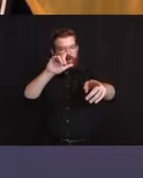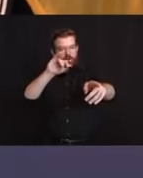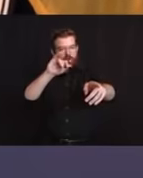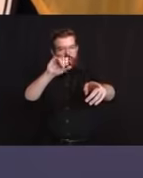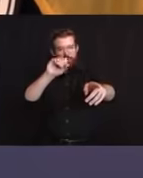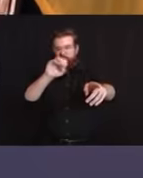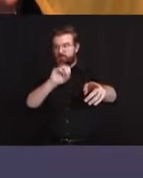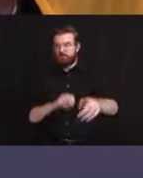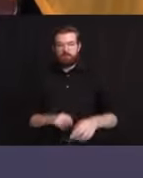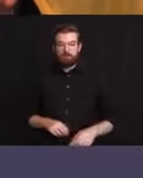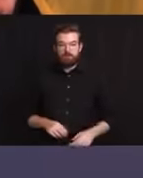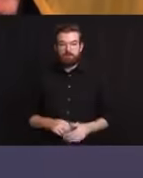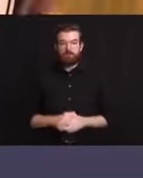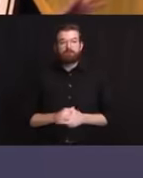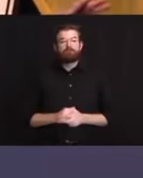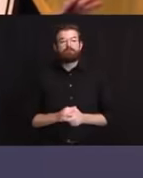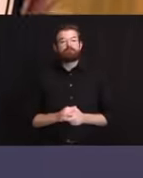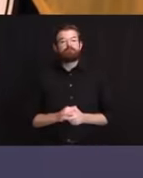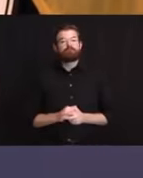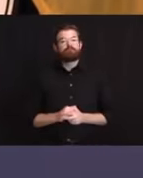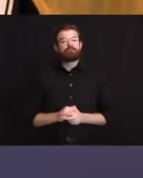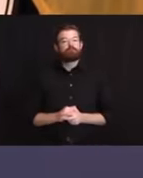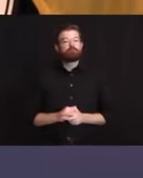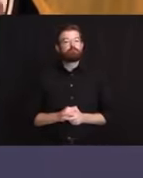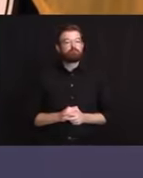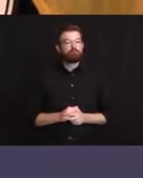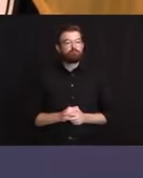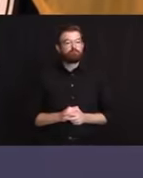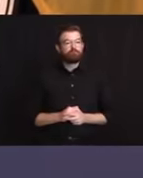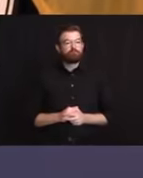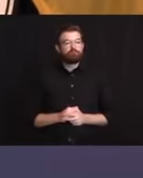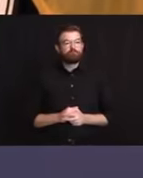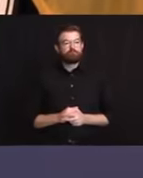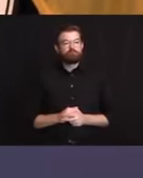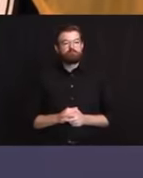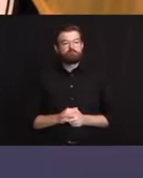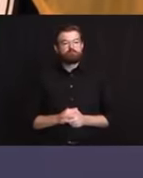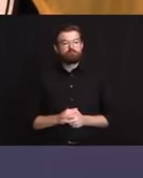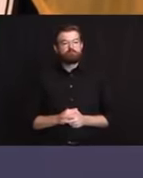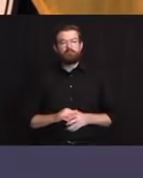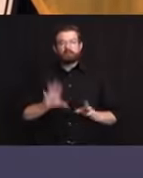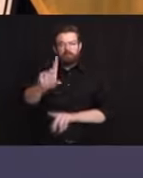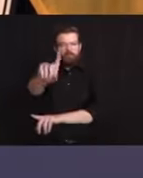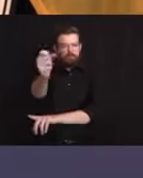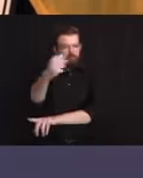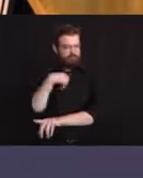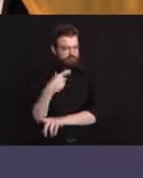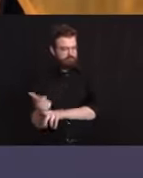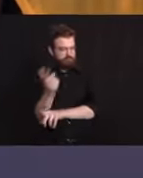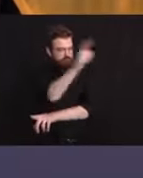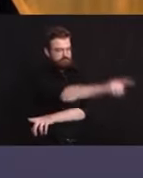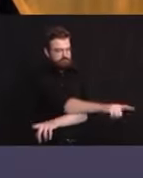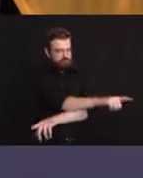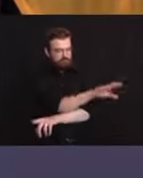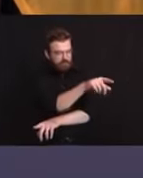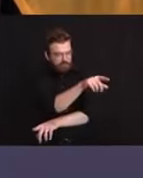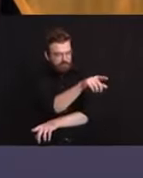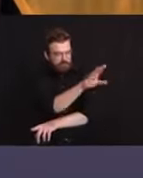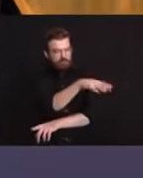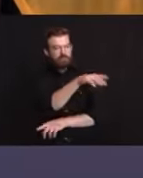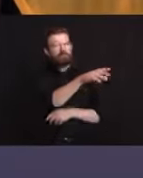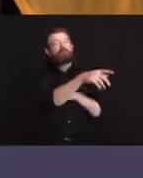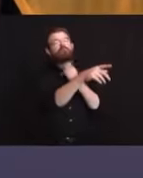Hi, good afternoon. Sorry, may I say one other thing, Elise? I apologize. As a general matter, when we look at other states, and I mentioned making sure we feel good about the quarantining,